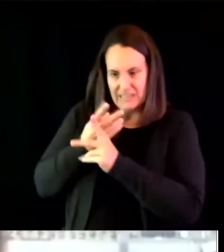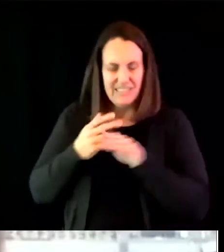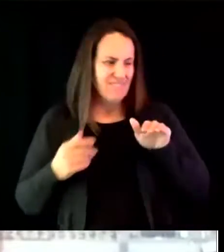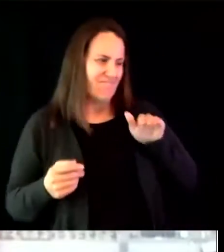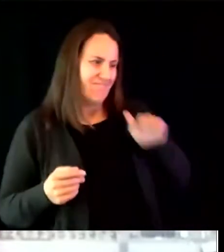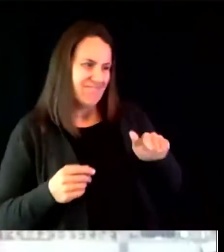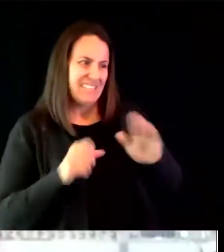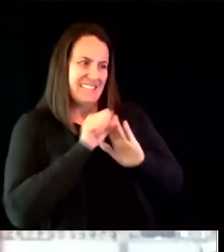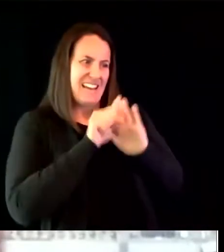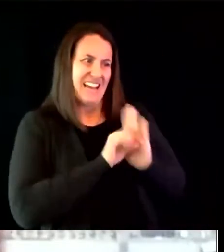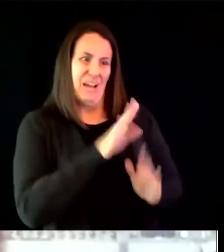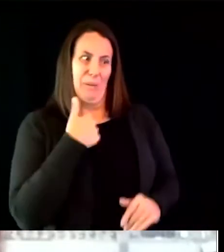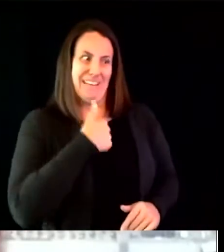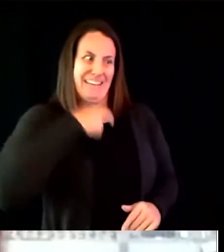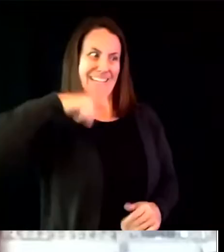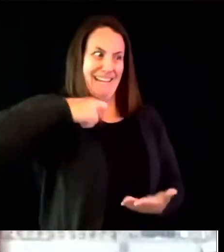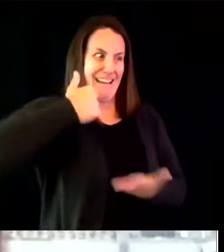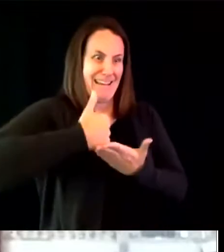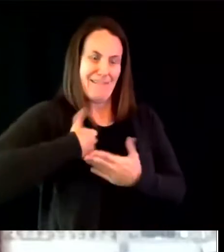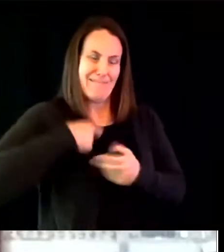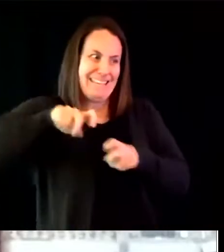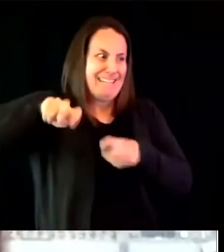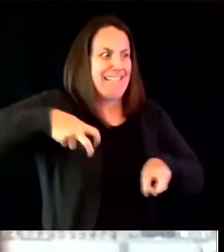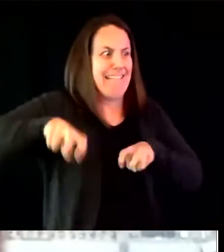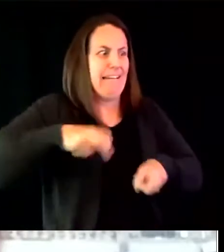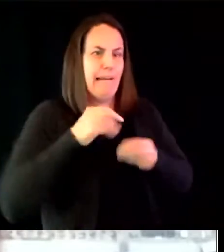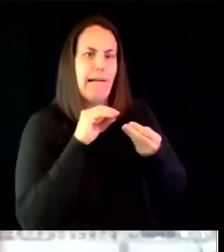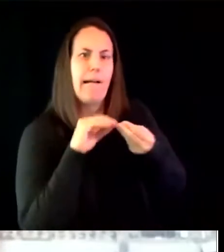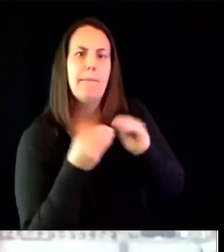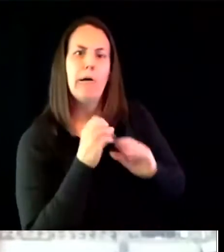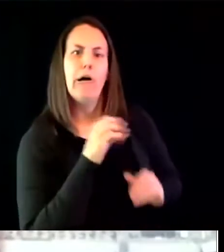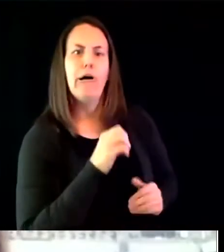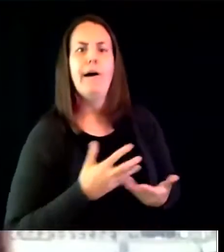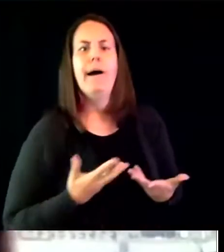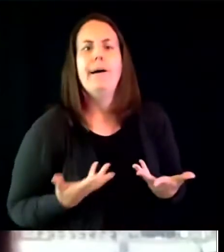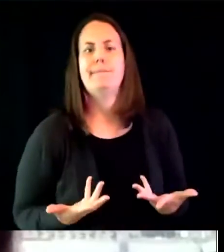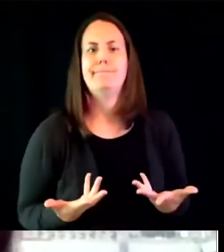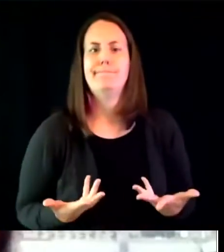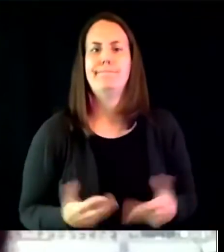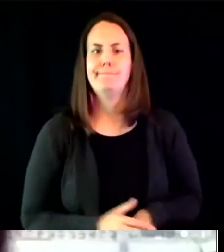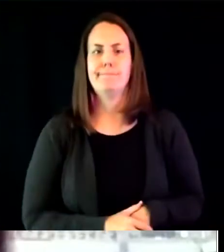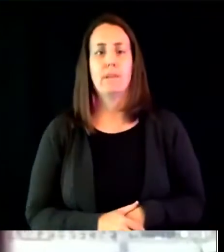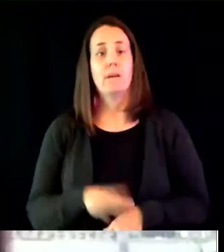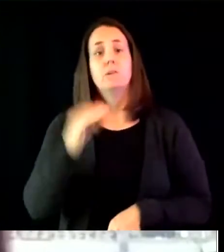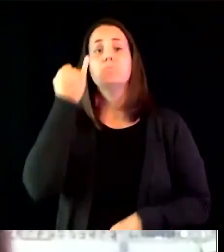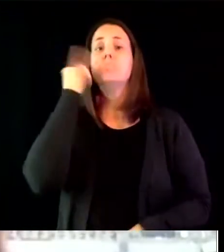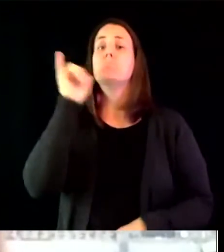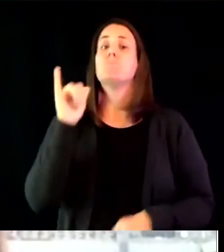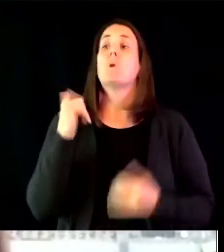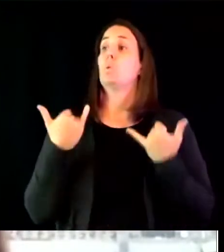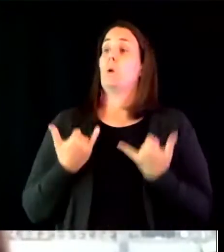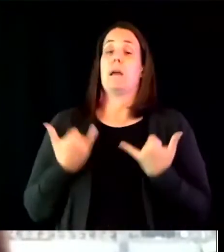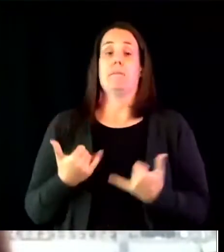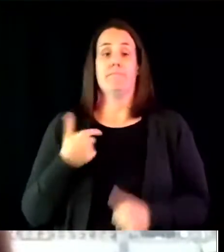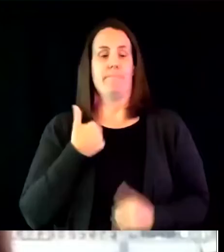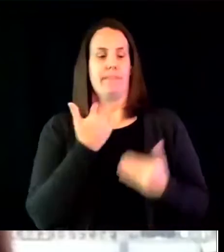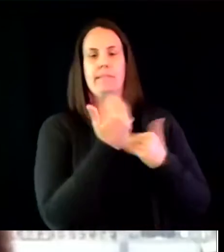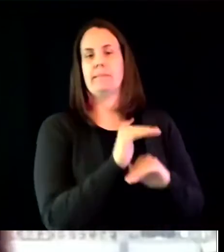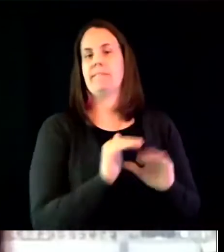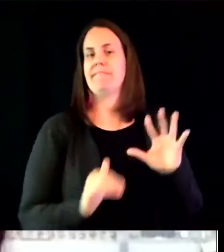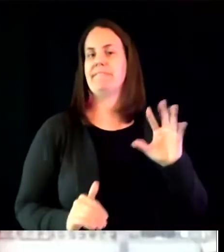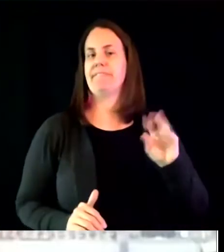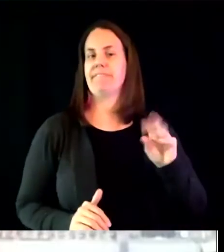receive patients. So today we can operate 50 beds. If we hear from health systems across the state that we need to